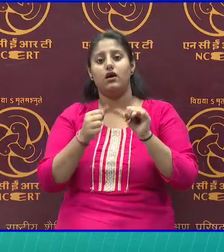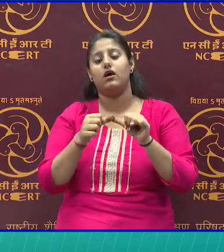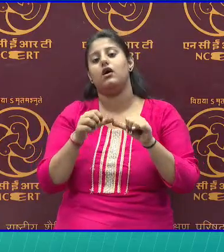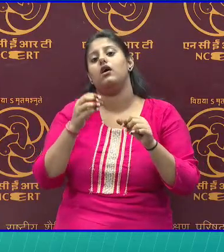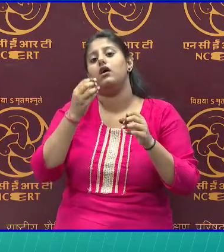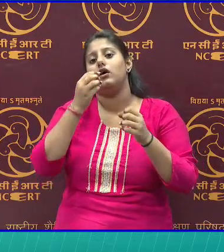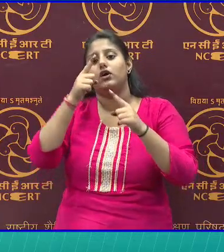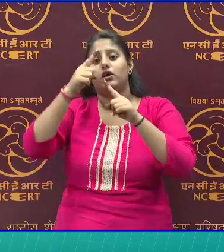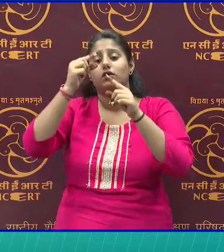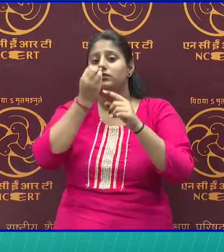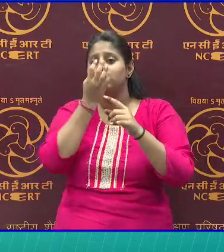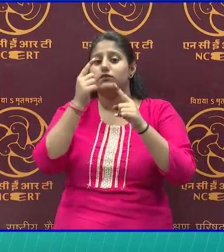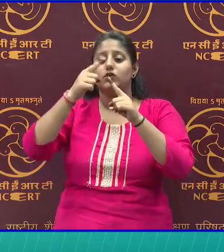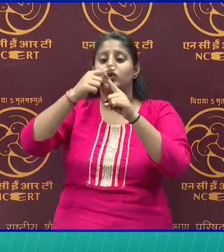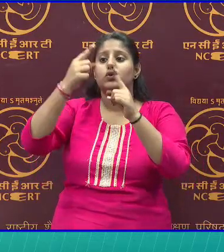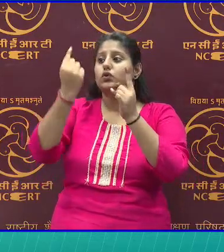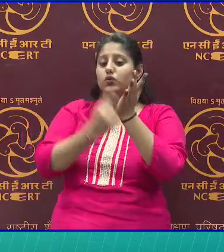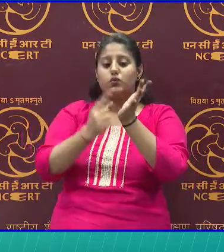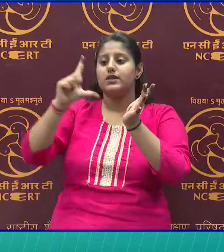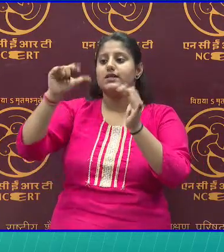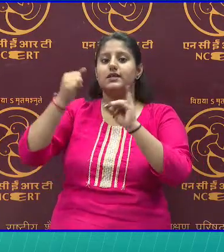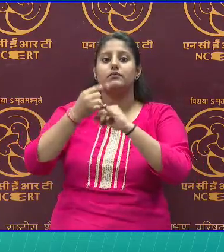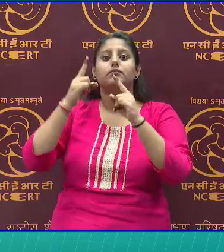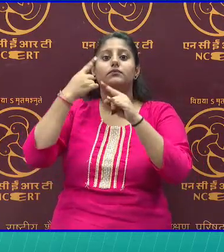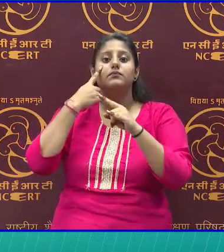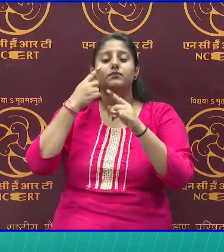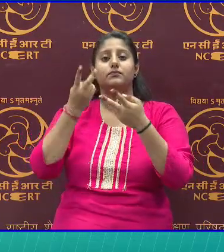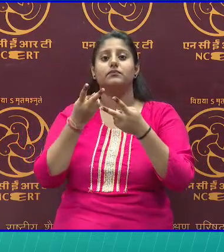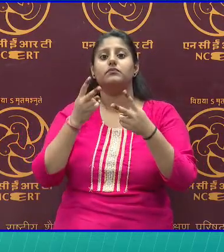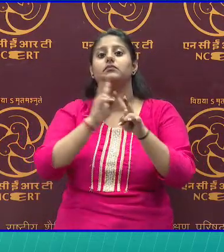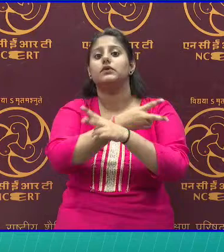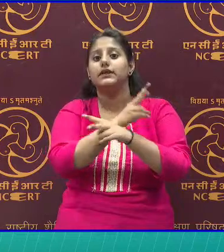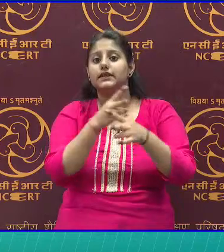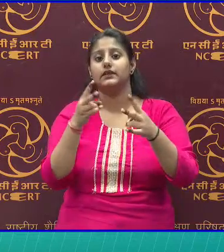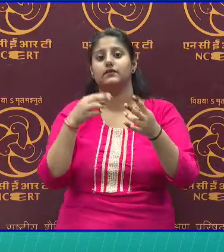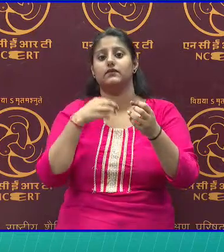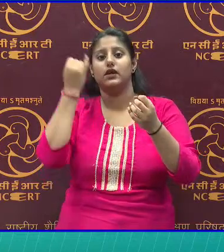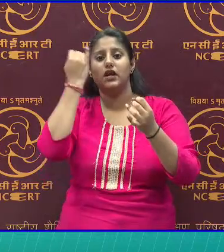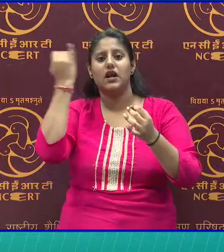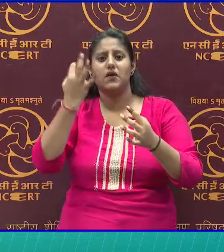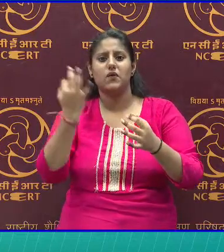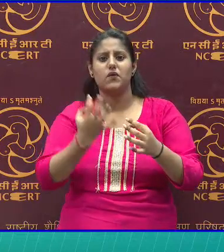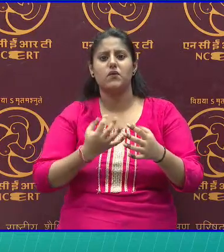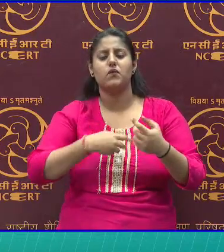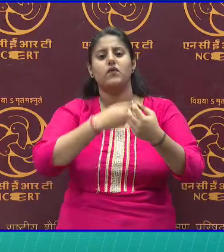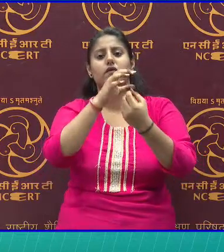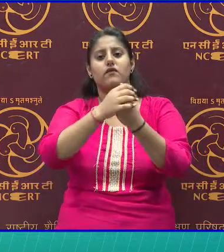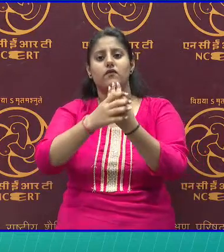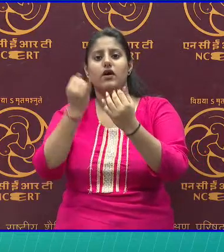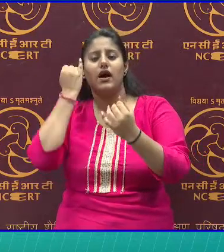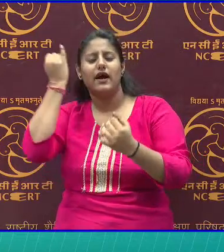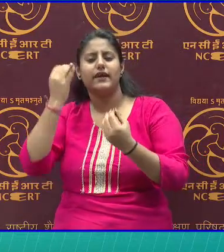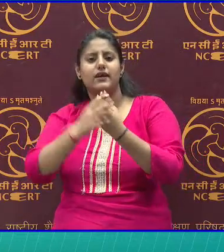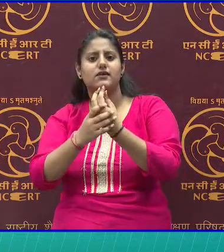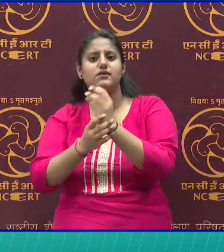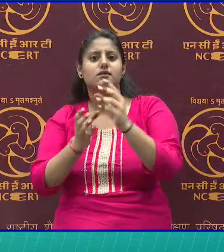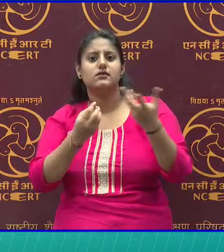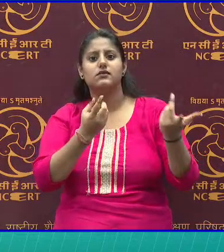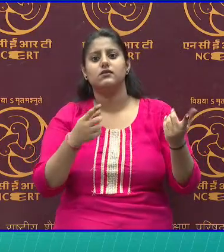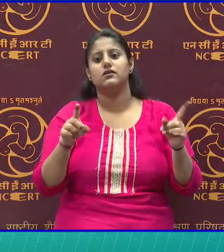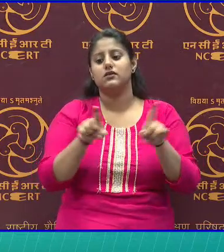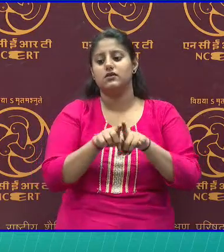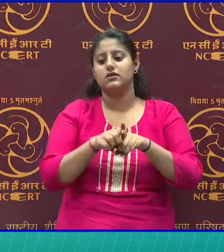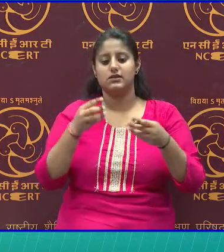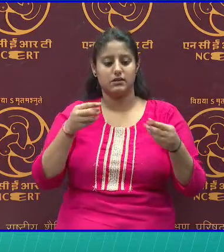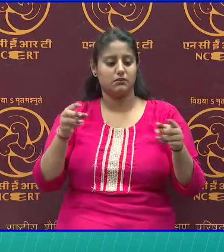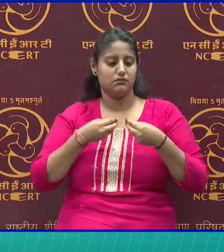thing. So children have their own ideas and innovative ideas to create that herb garden. So we have we are trying to give